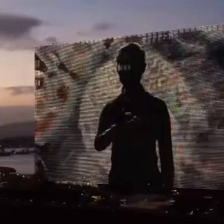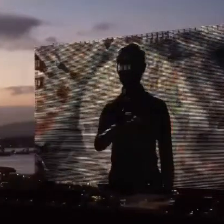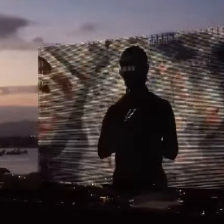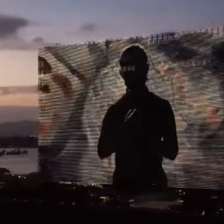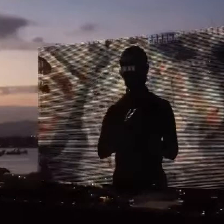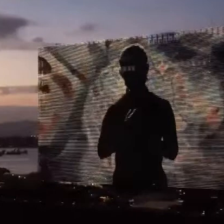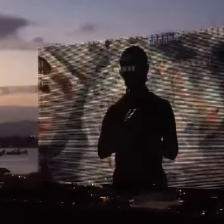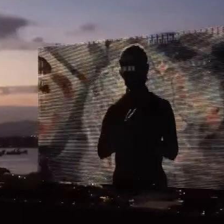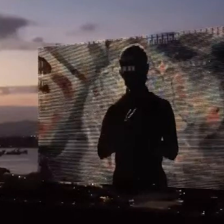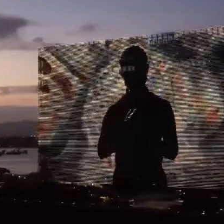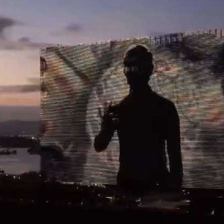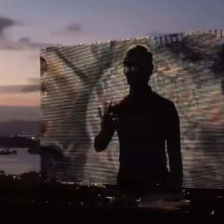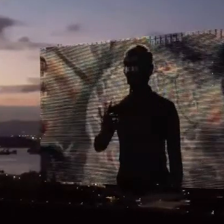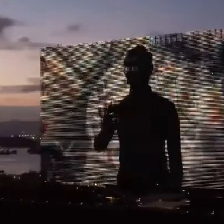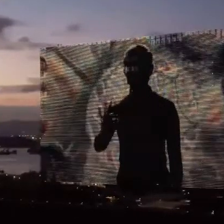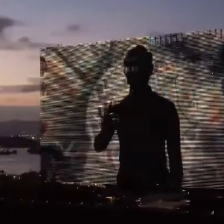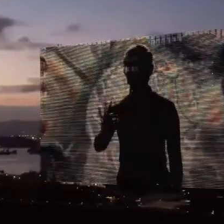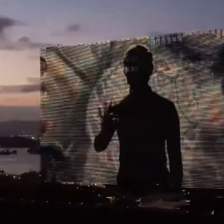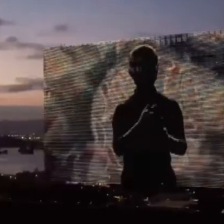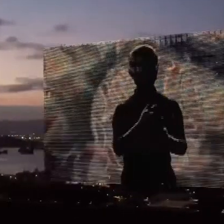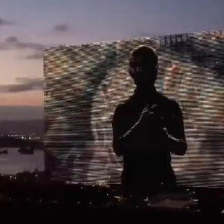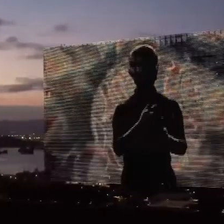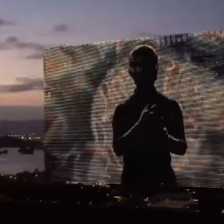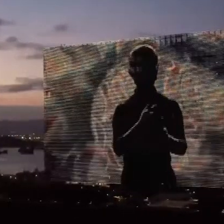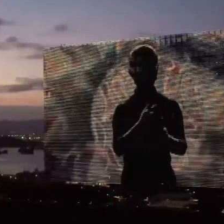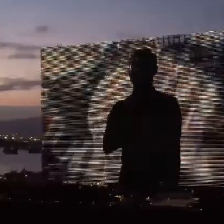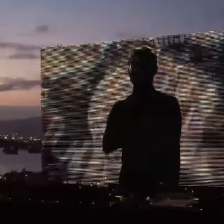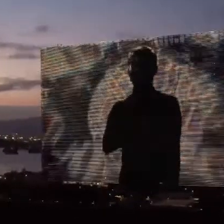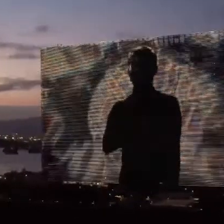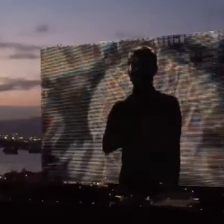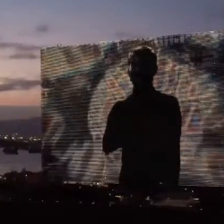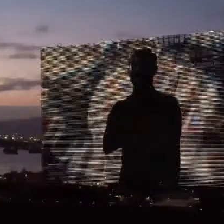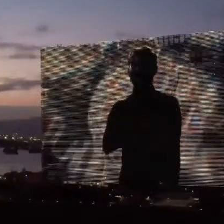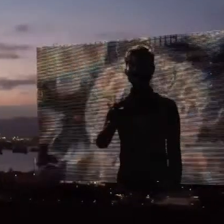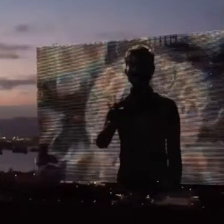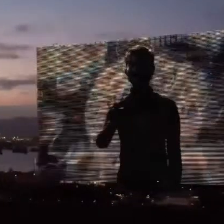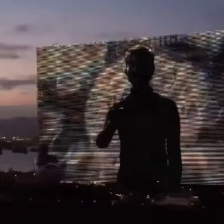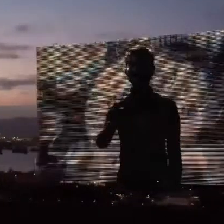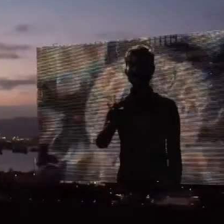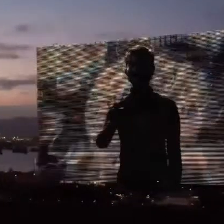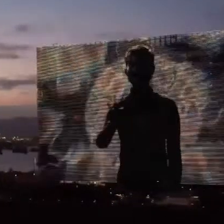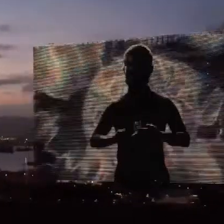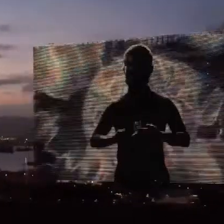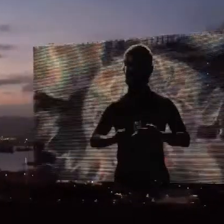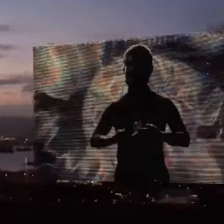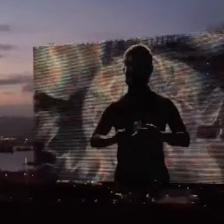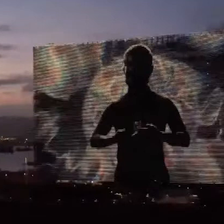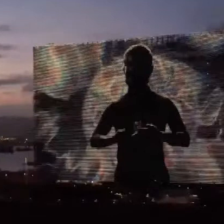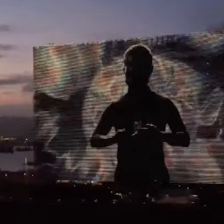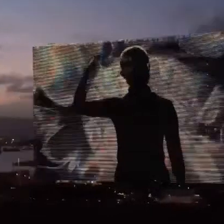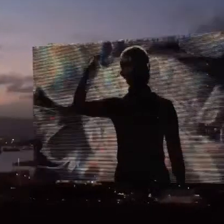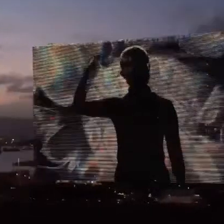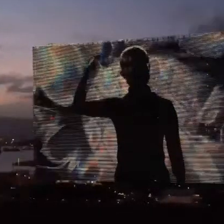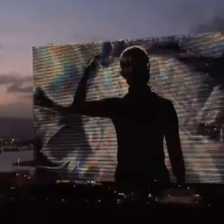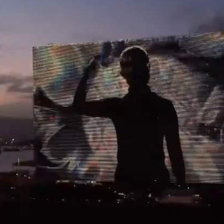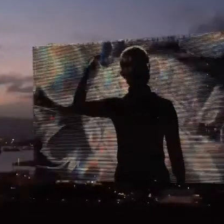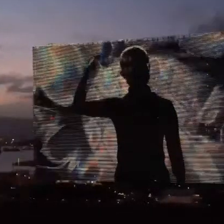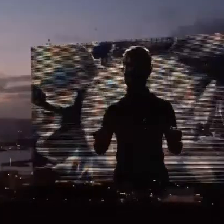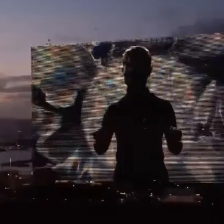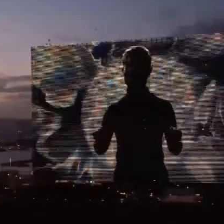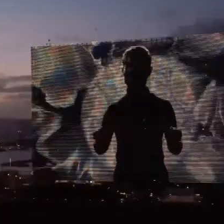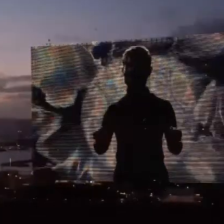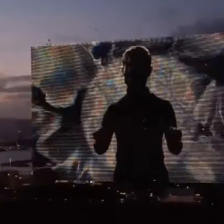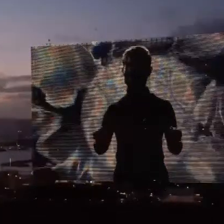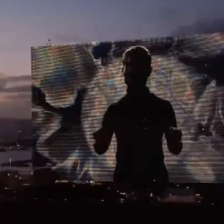the museum looks like in Hong Kong Harbor, which is, you know, it's one of the most beautiful cities in the world,